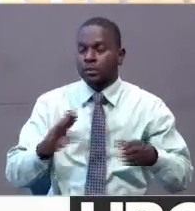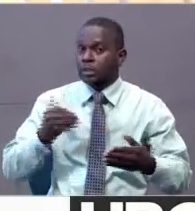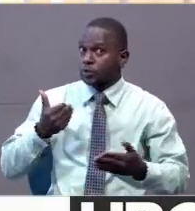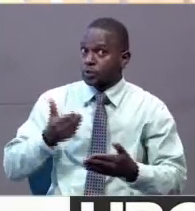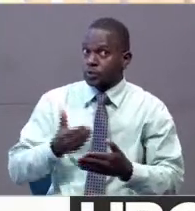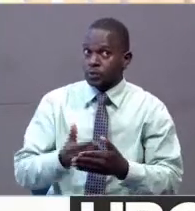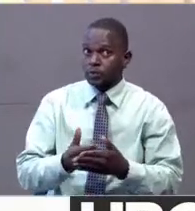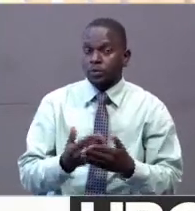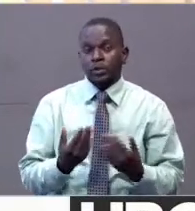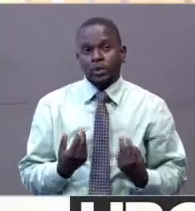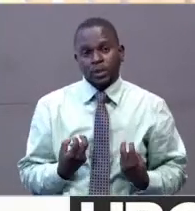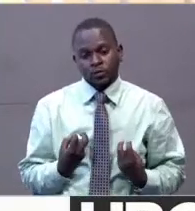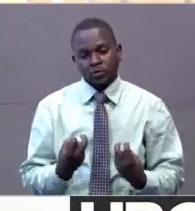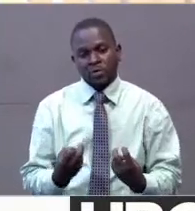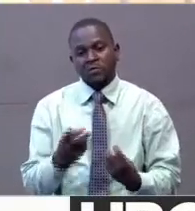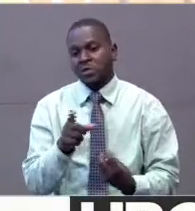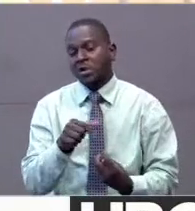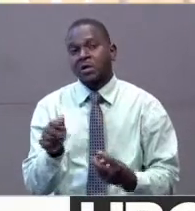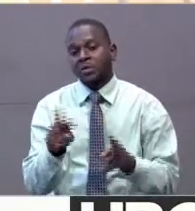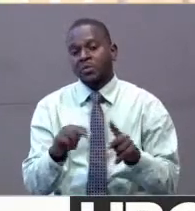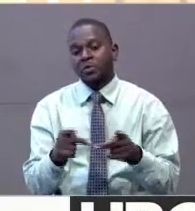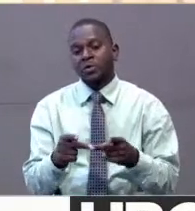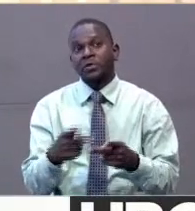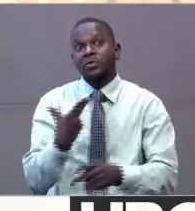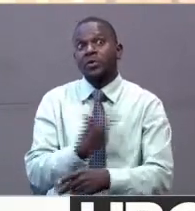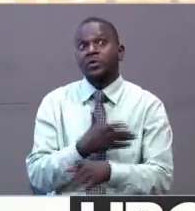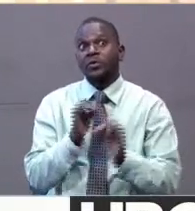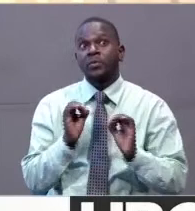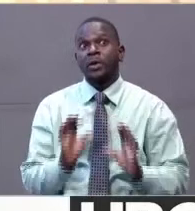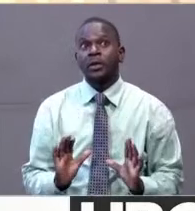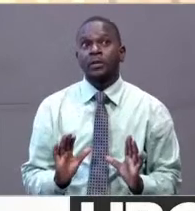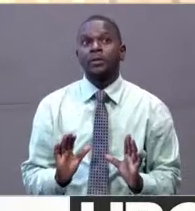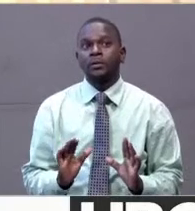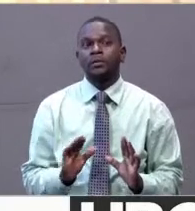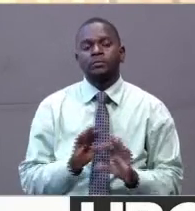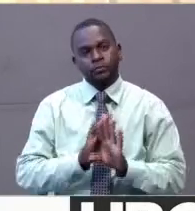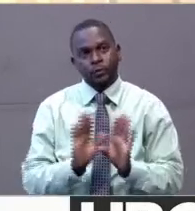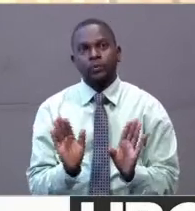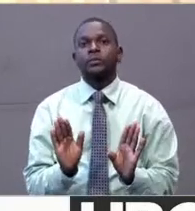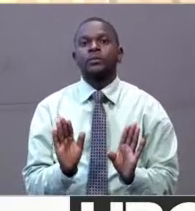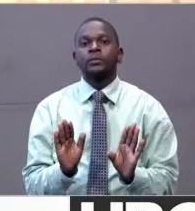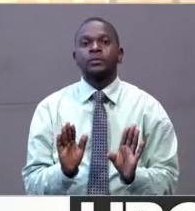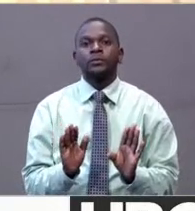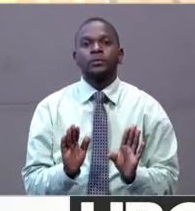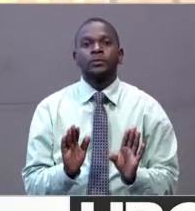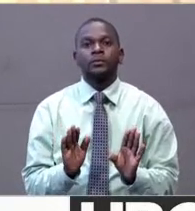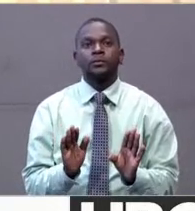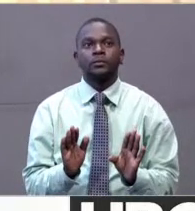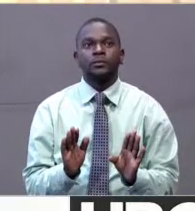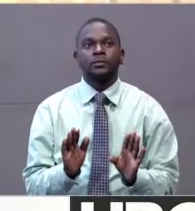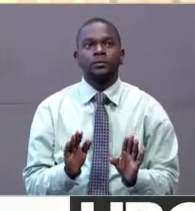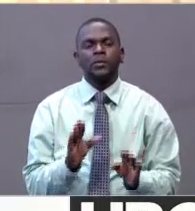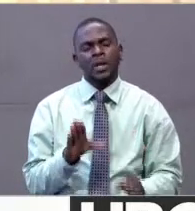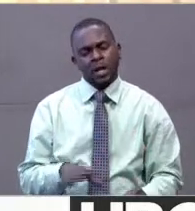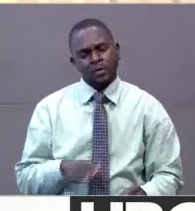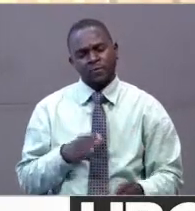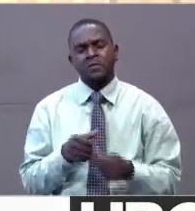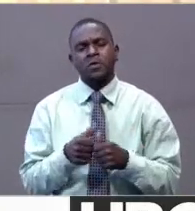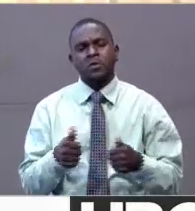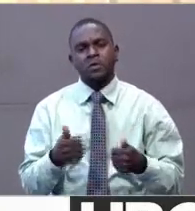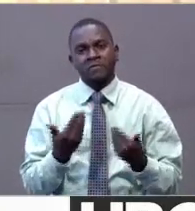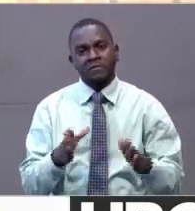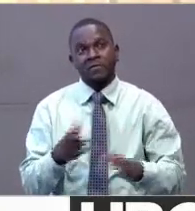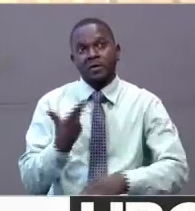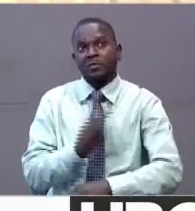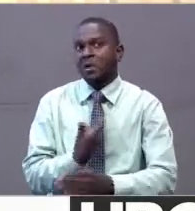You can't travel anywhere without immunization. Yeah, that's how do you feel after receiving your jab? I feel well.